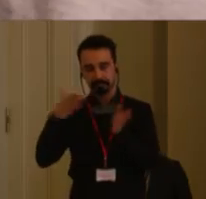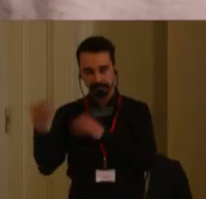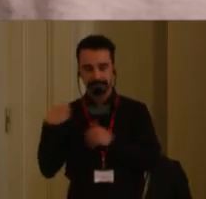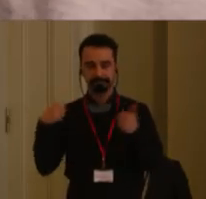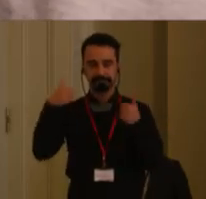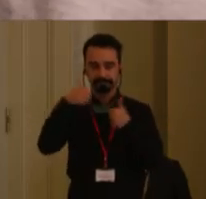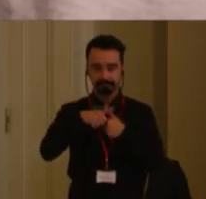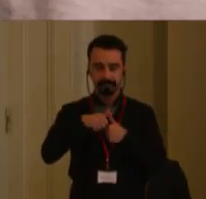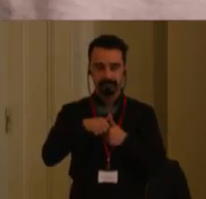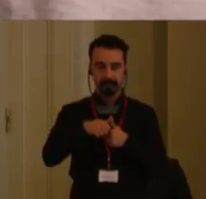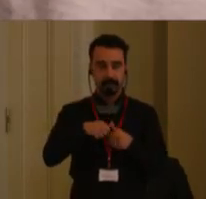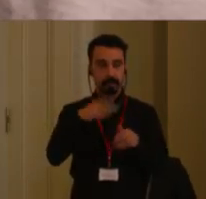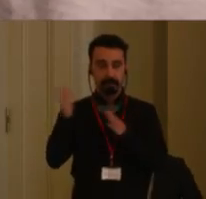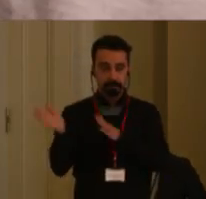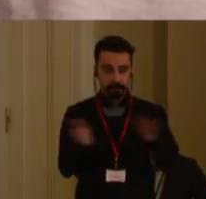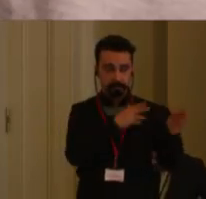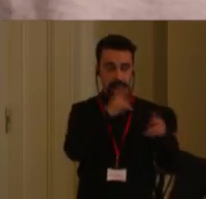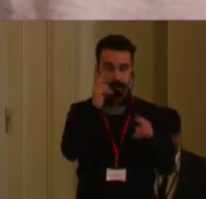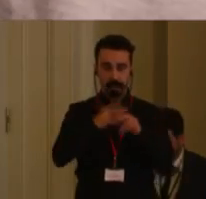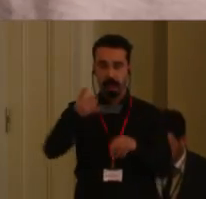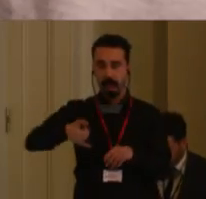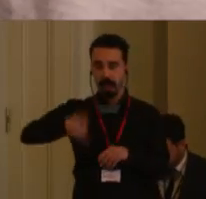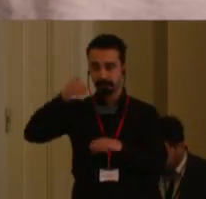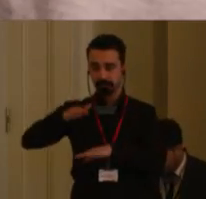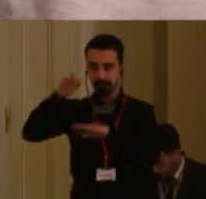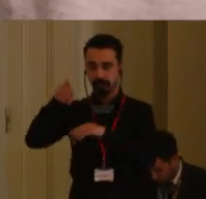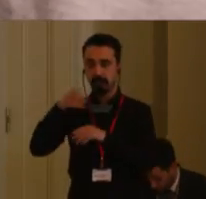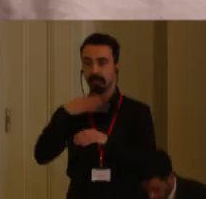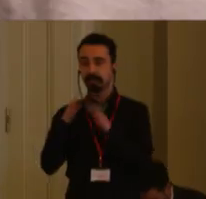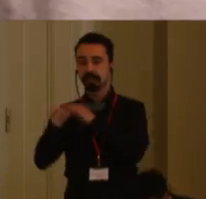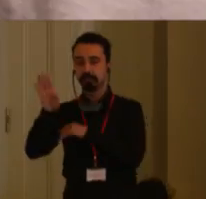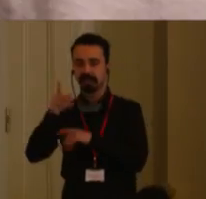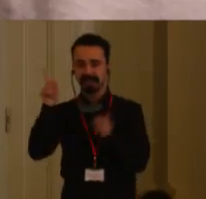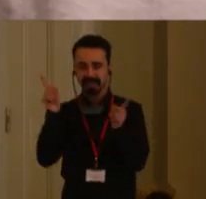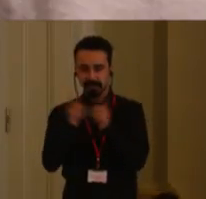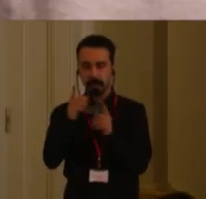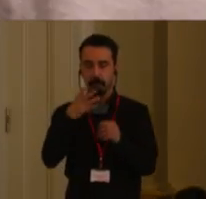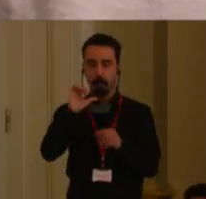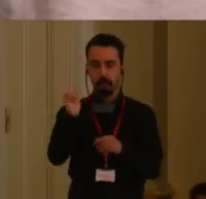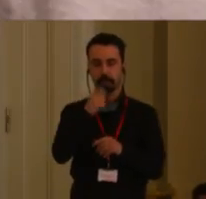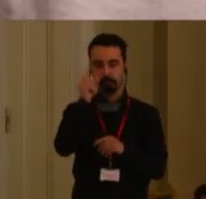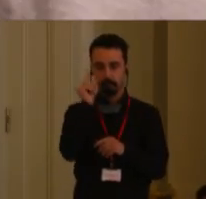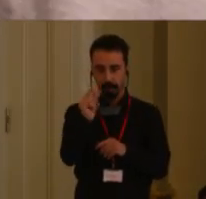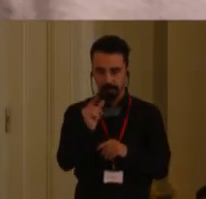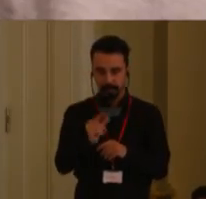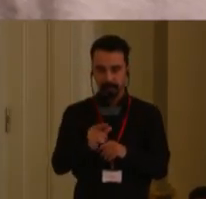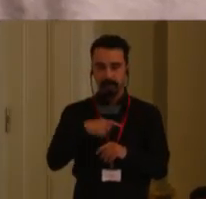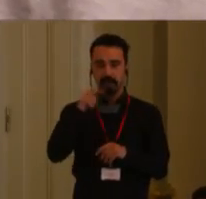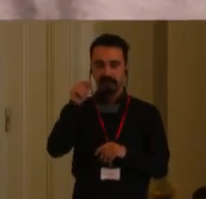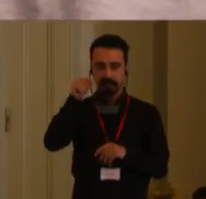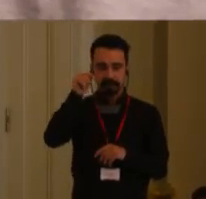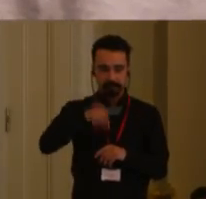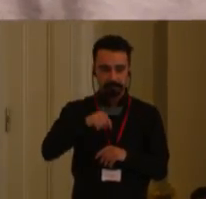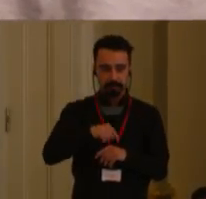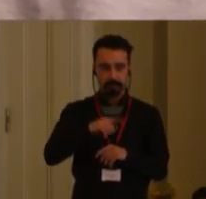an emergency. And also, if we need to be evacuated, we don't use the elevators. So bear those in